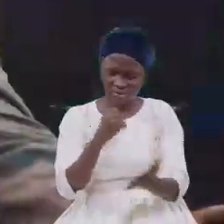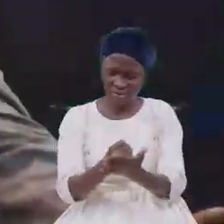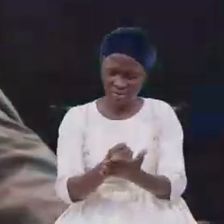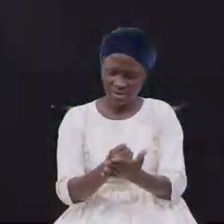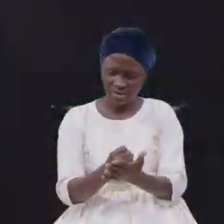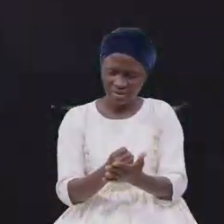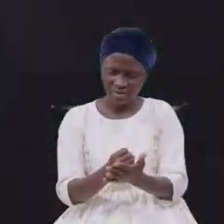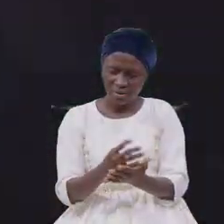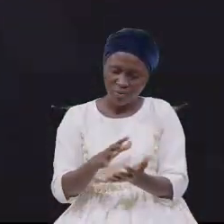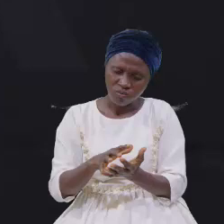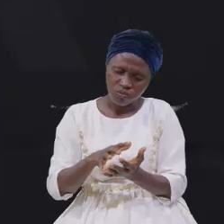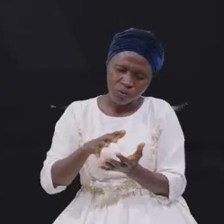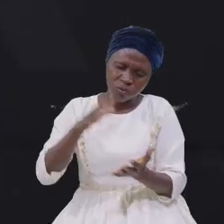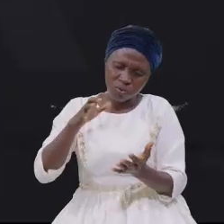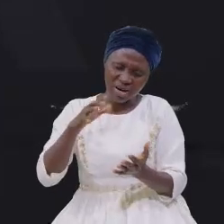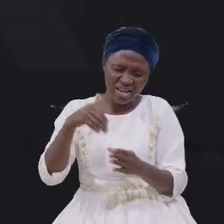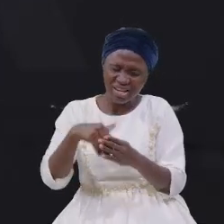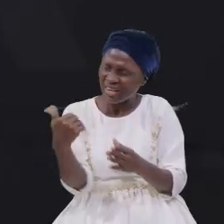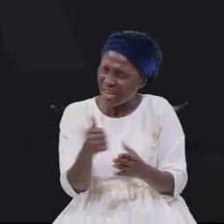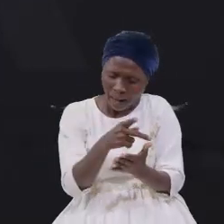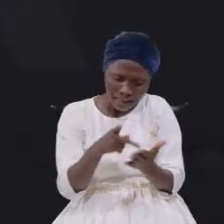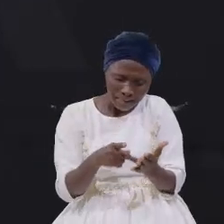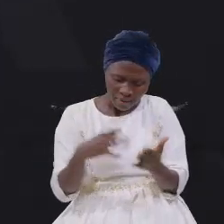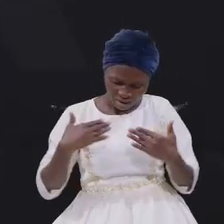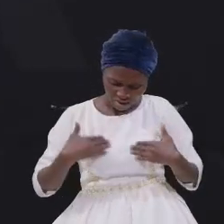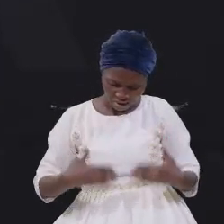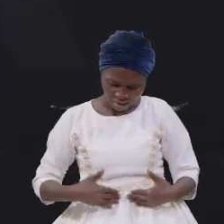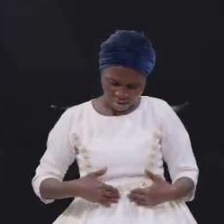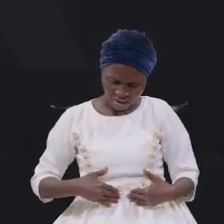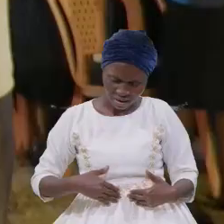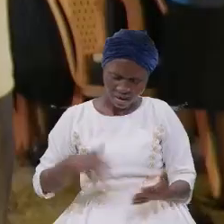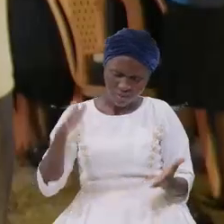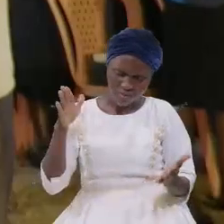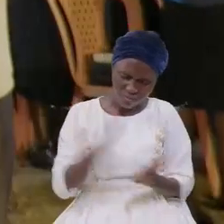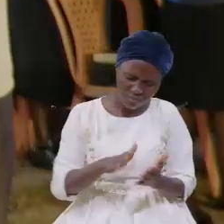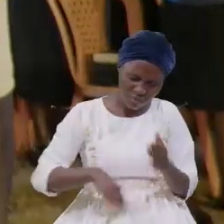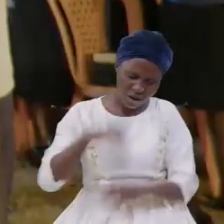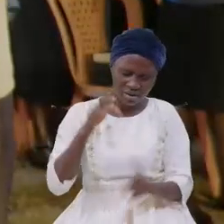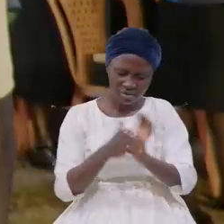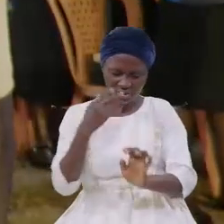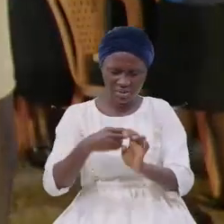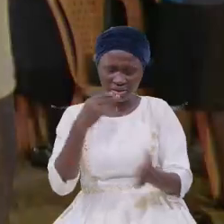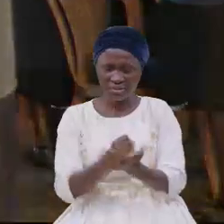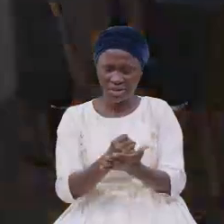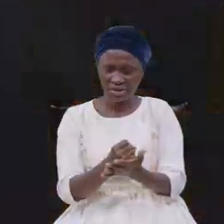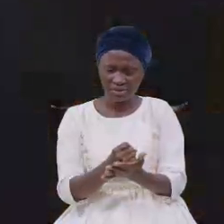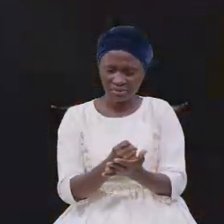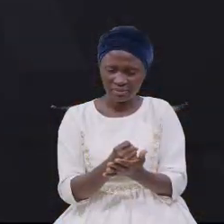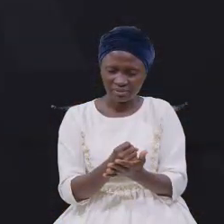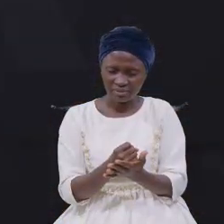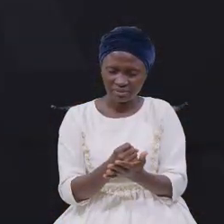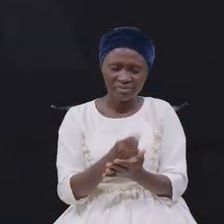Swellings in any part of the body, come out in Jesus' name. Deaf